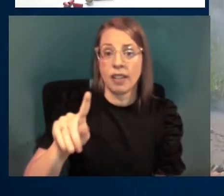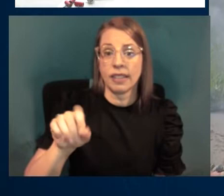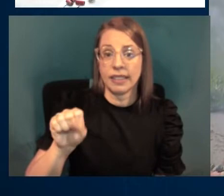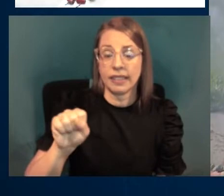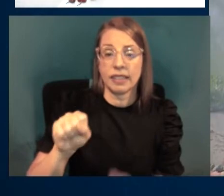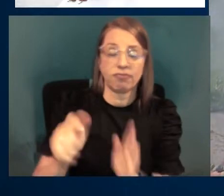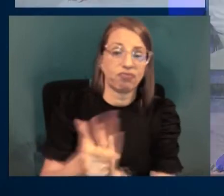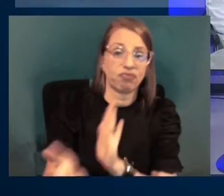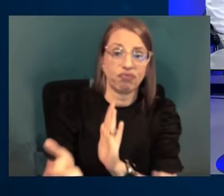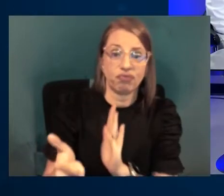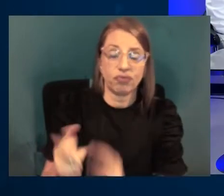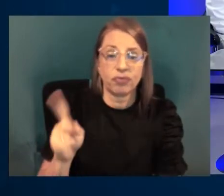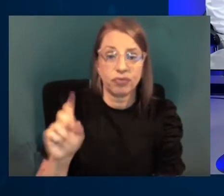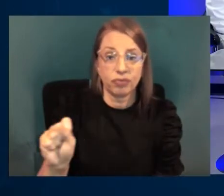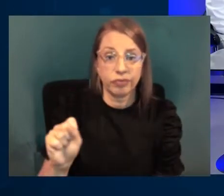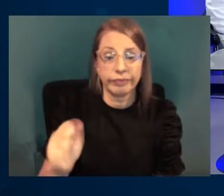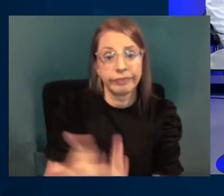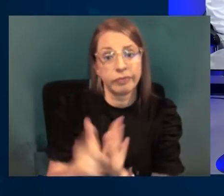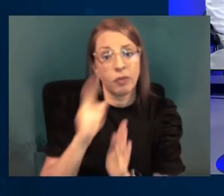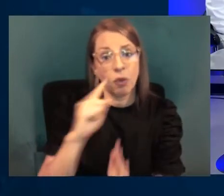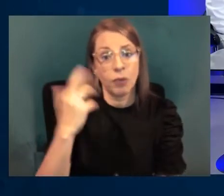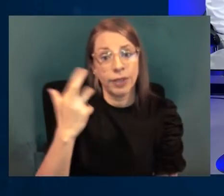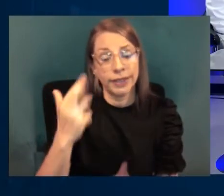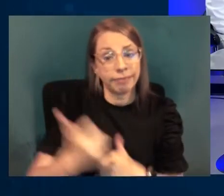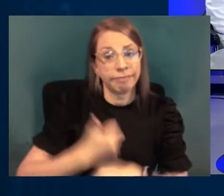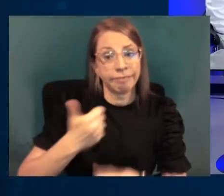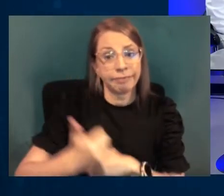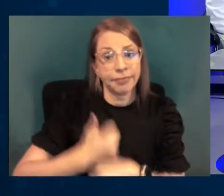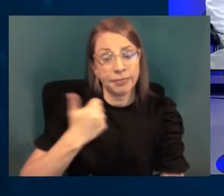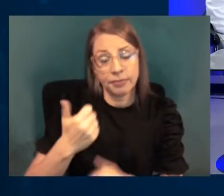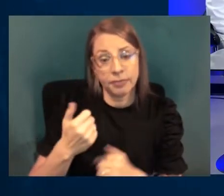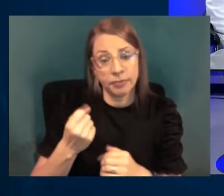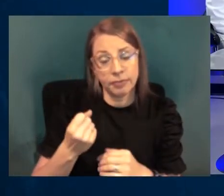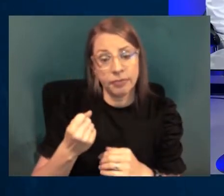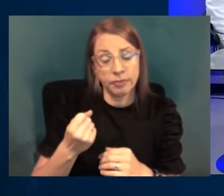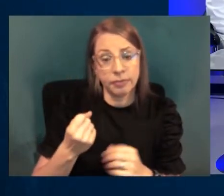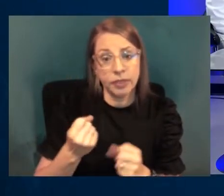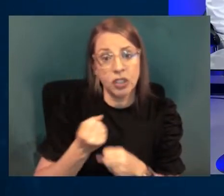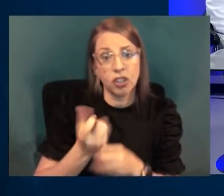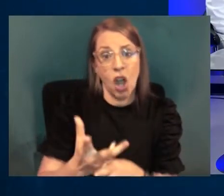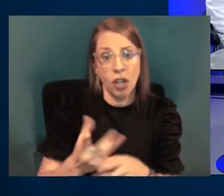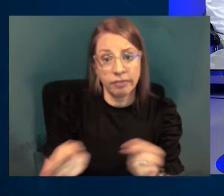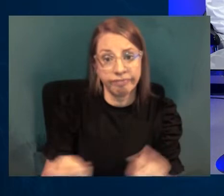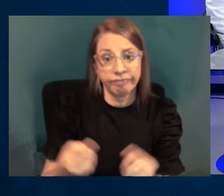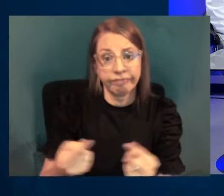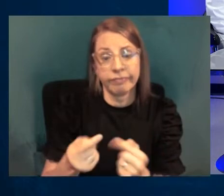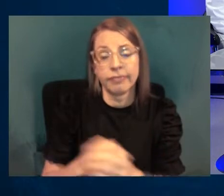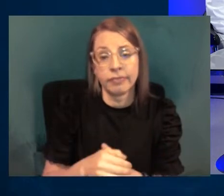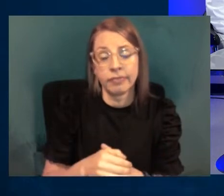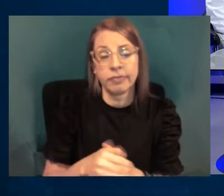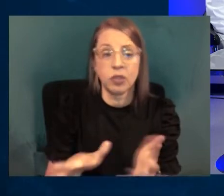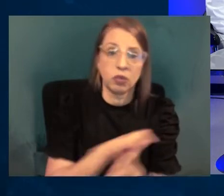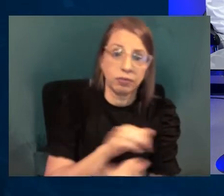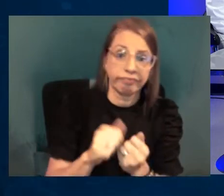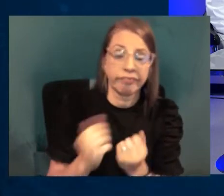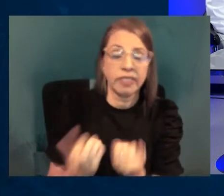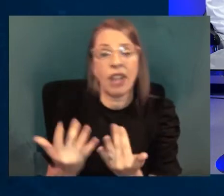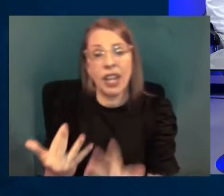they're illegal for a reason. They're dangerous. They cause injuries. They cause destruction and fires. So,